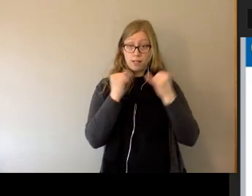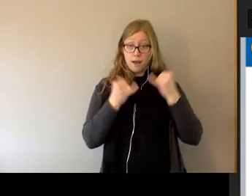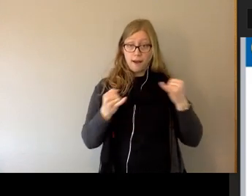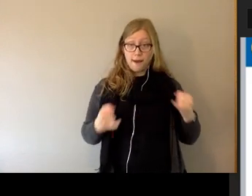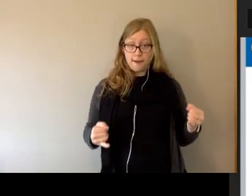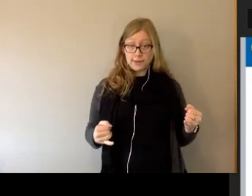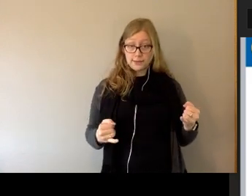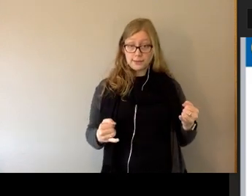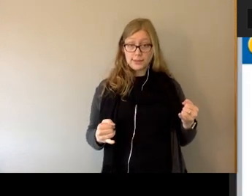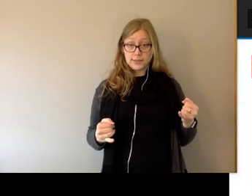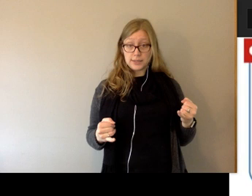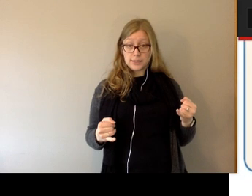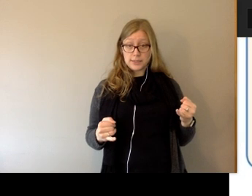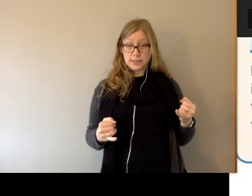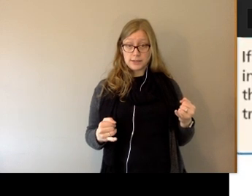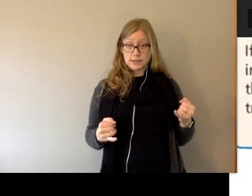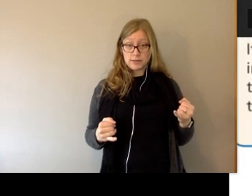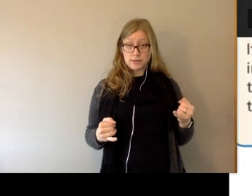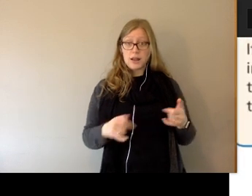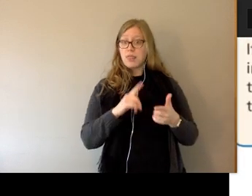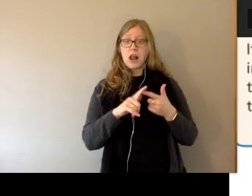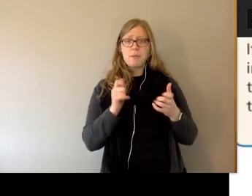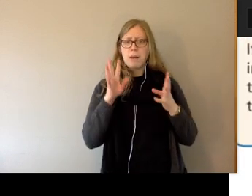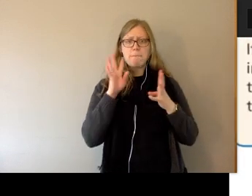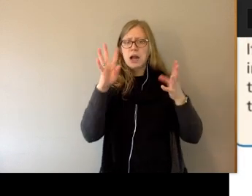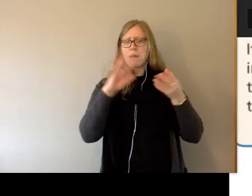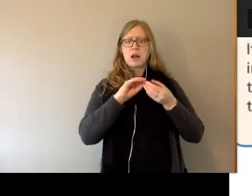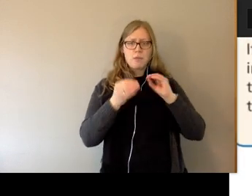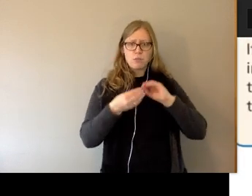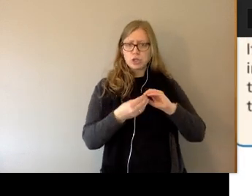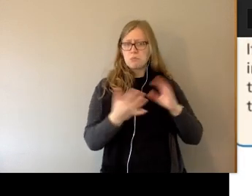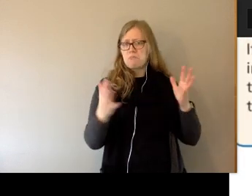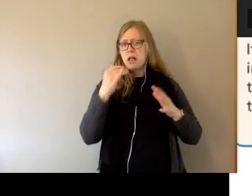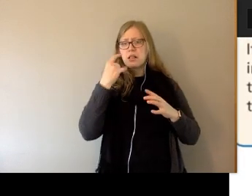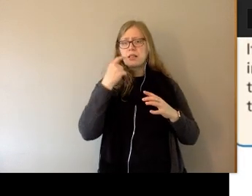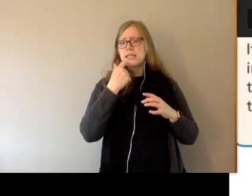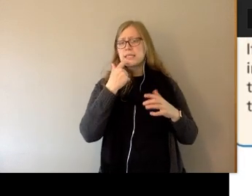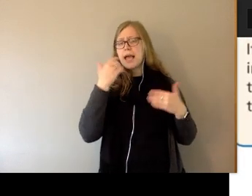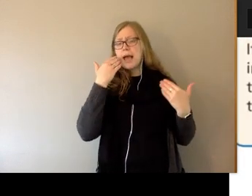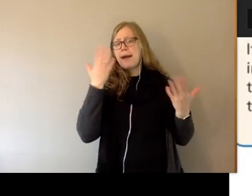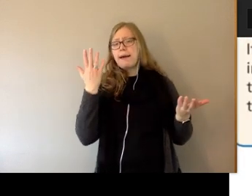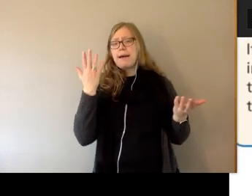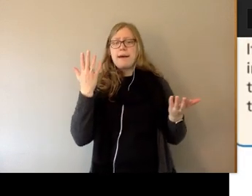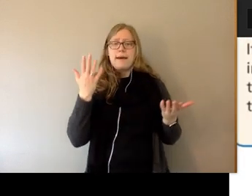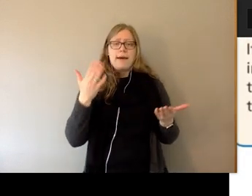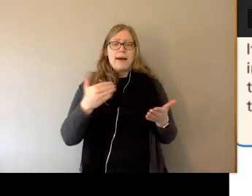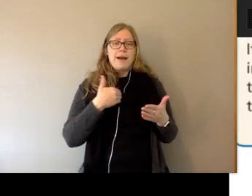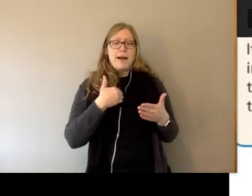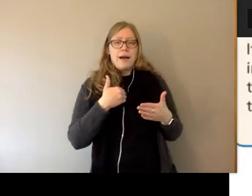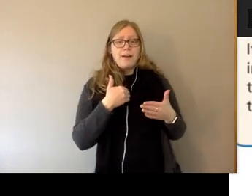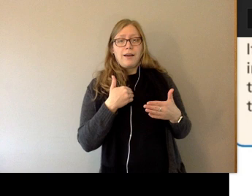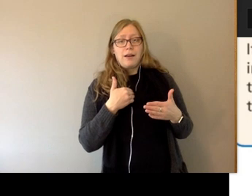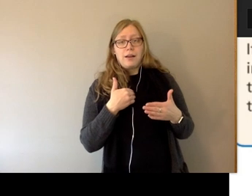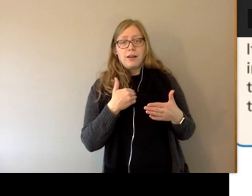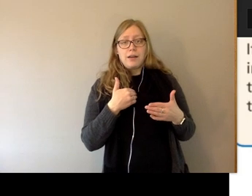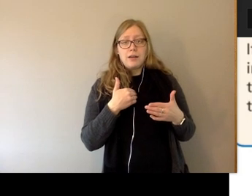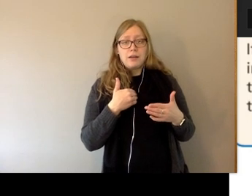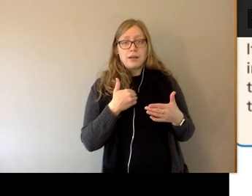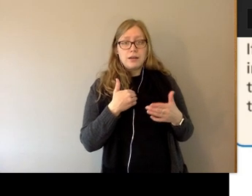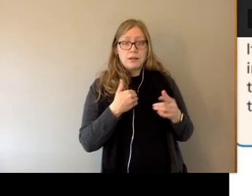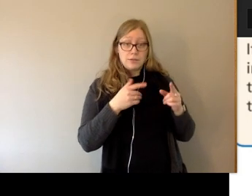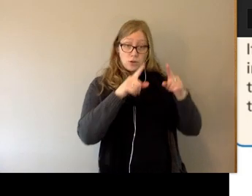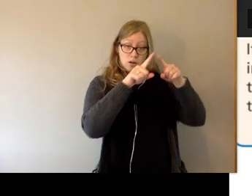and I'm just going to make these numbers up, but let's say that I have this length right here is 1, and this